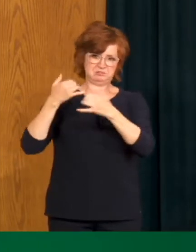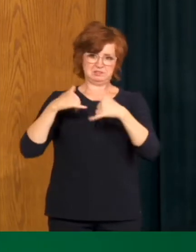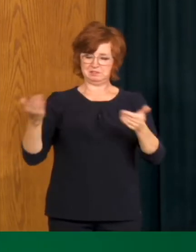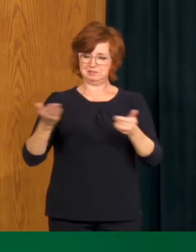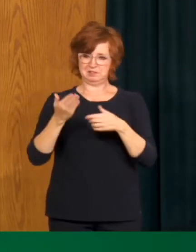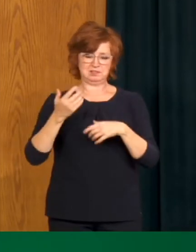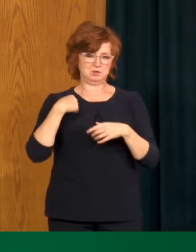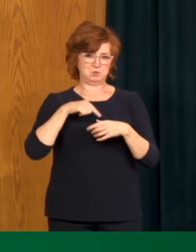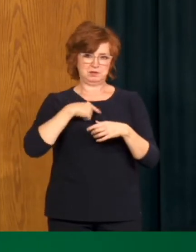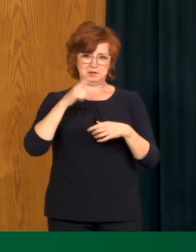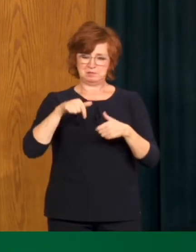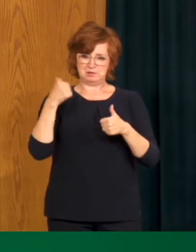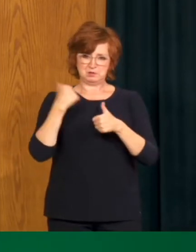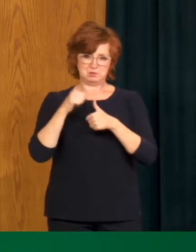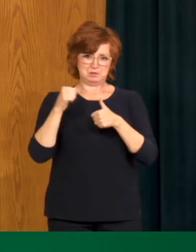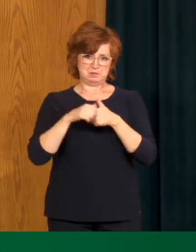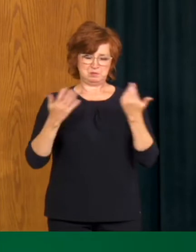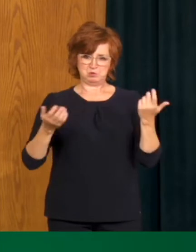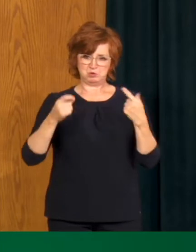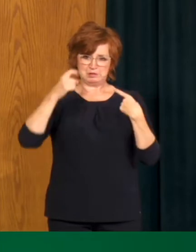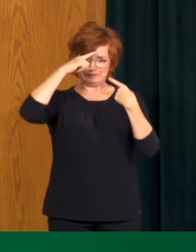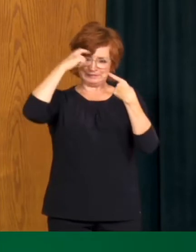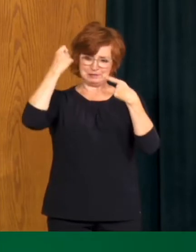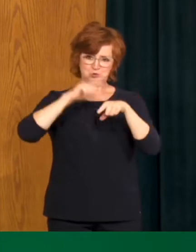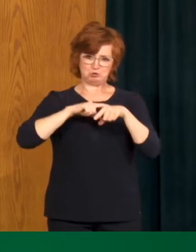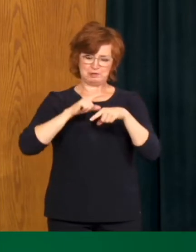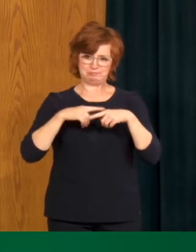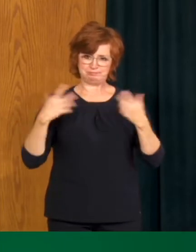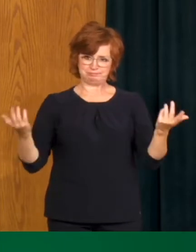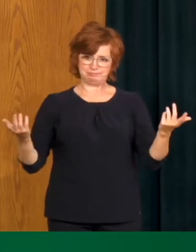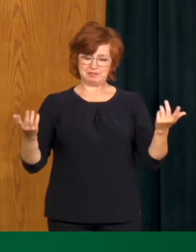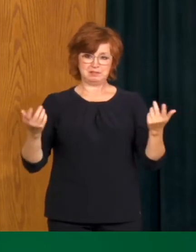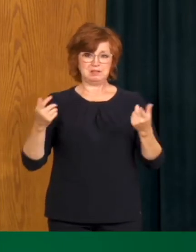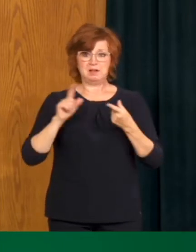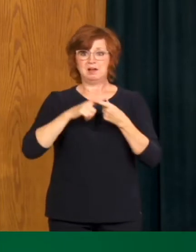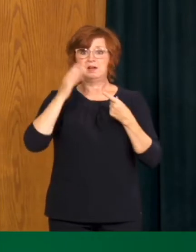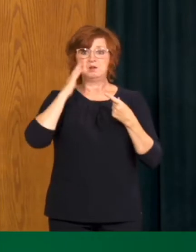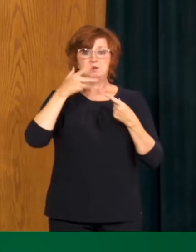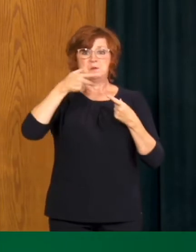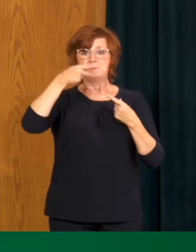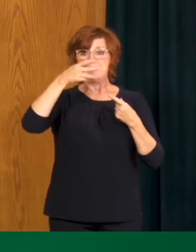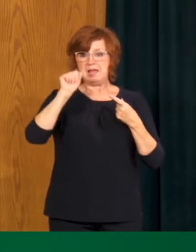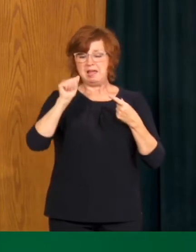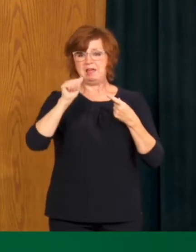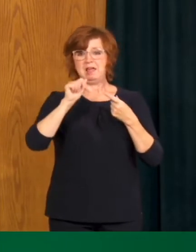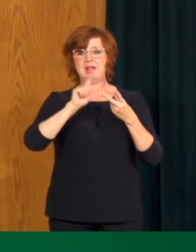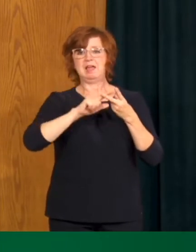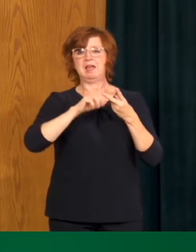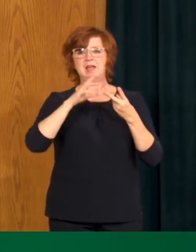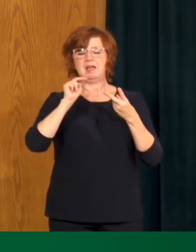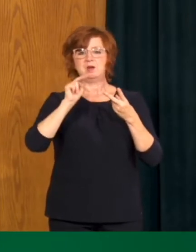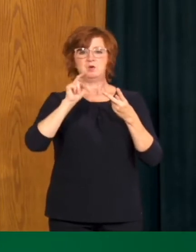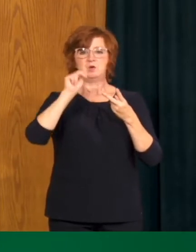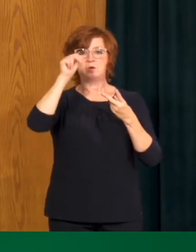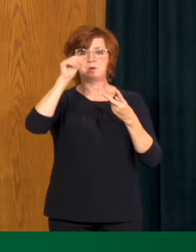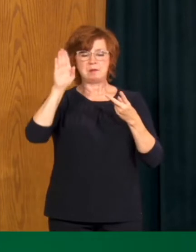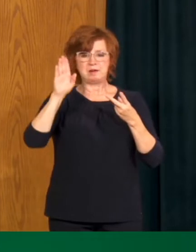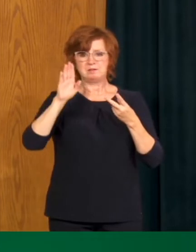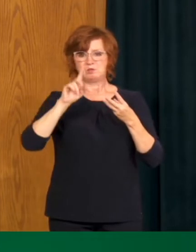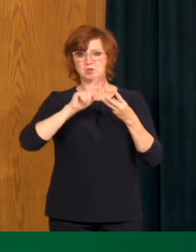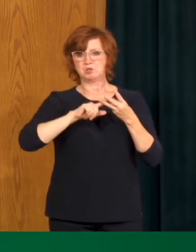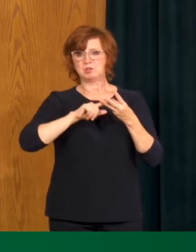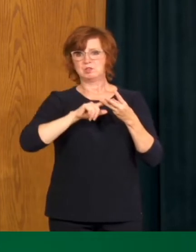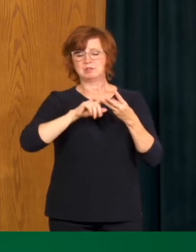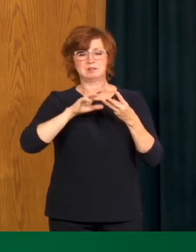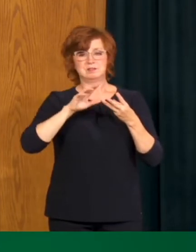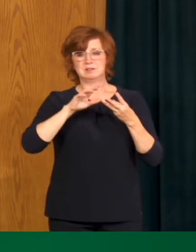through the summer months, similar to PA, an area where we see lots of people going up to Lake Country, North Battleford, lots of people going up in the Lake Country, yourself around Southwest and the